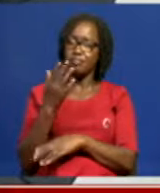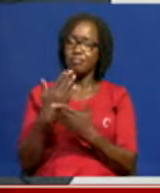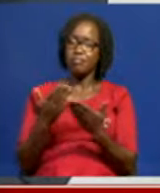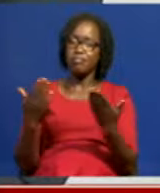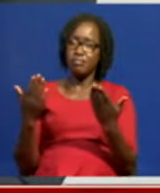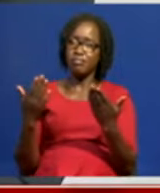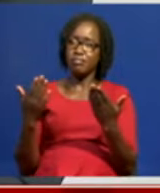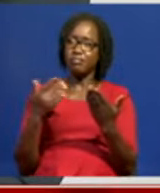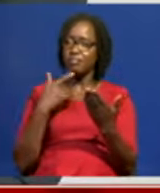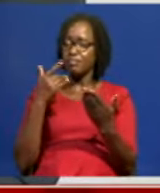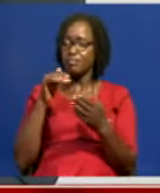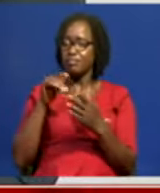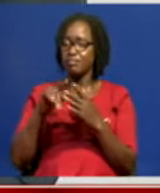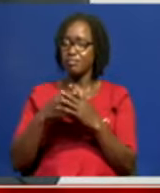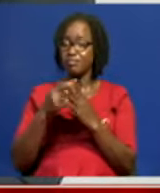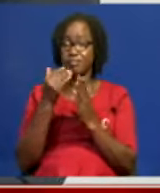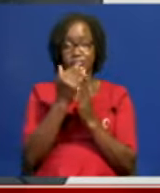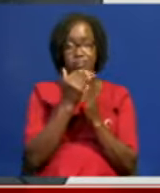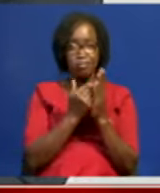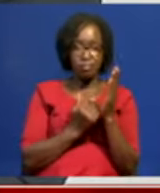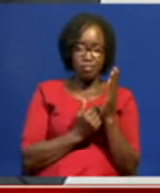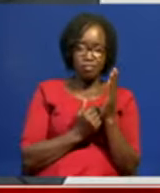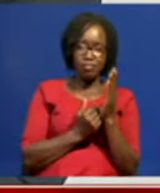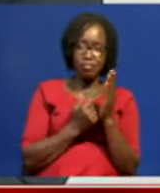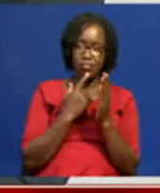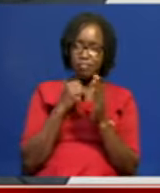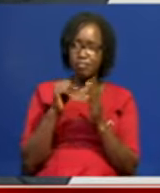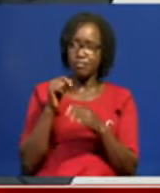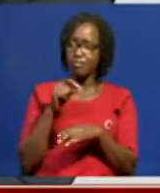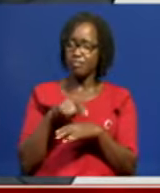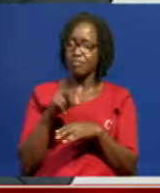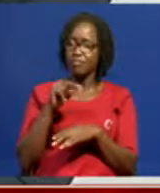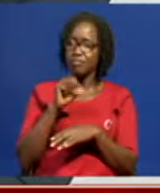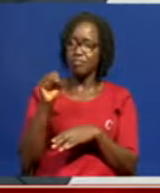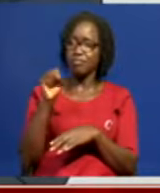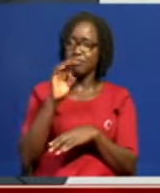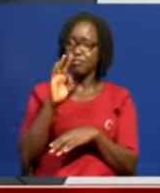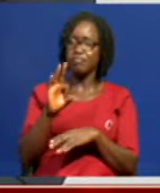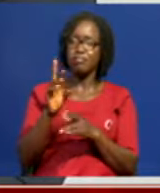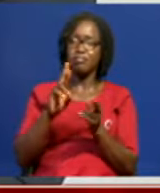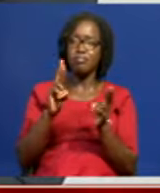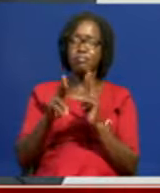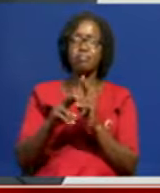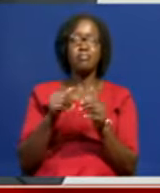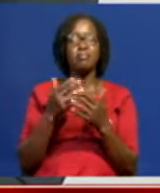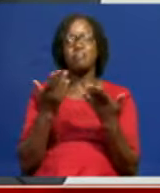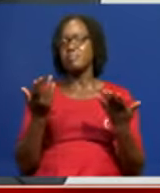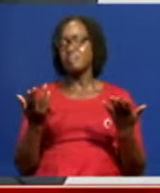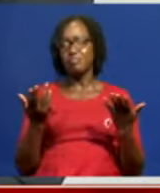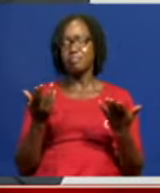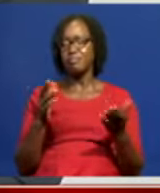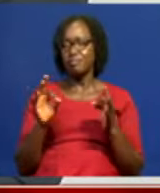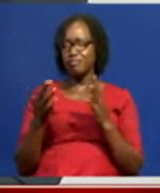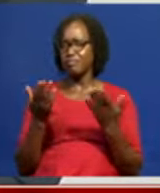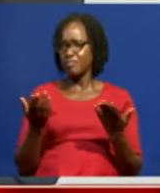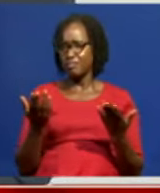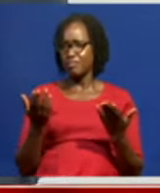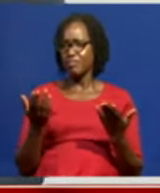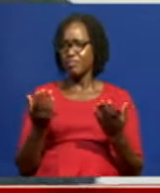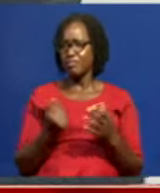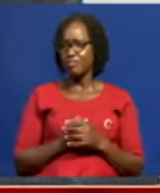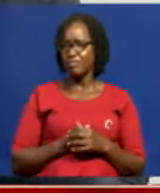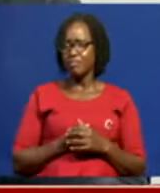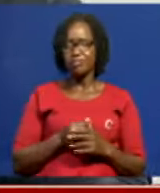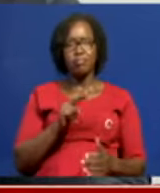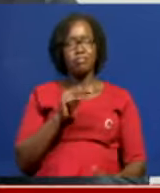alluded to in the beginning of this program. Mm. So when it comes to the NSSF reforms, mm-hmm. how are we doing? How are we faring?